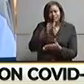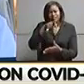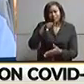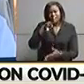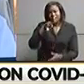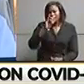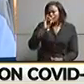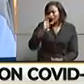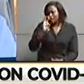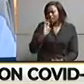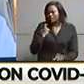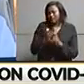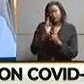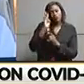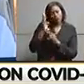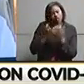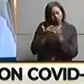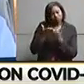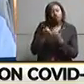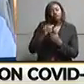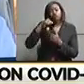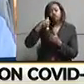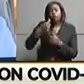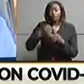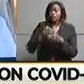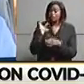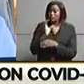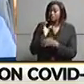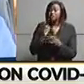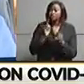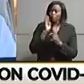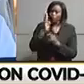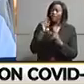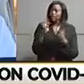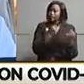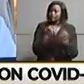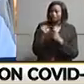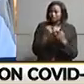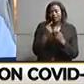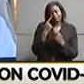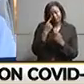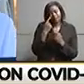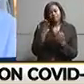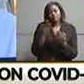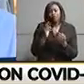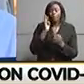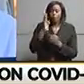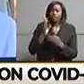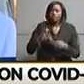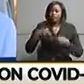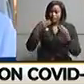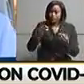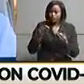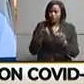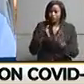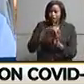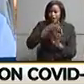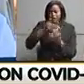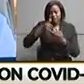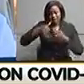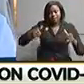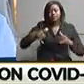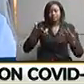at that. Tomorrow in the cabinet we shall talk about it, and we shall give you guidelines on